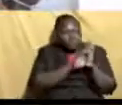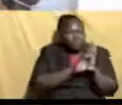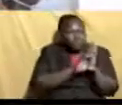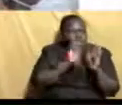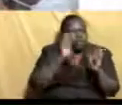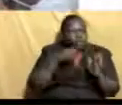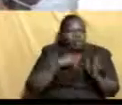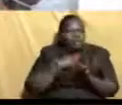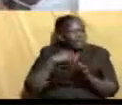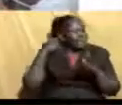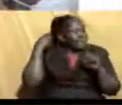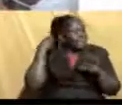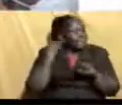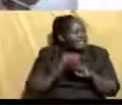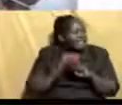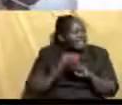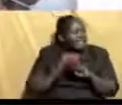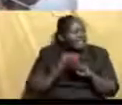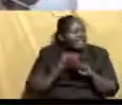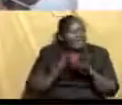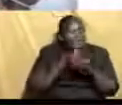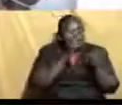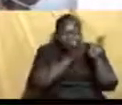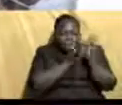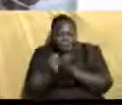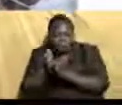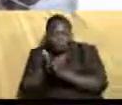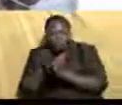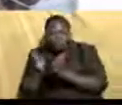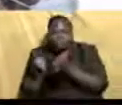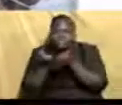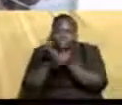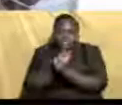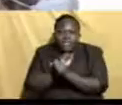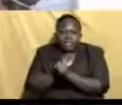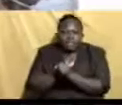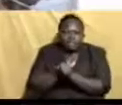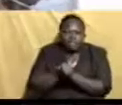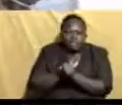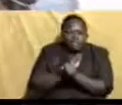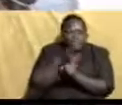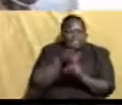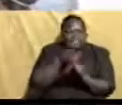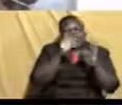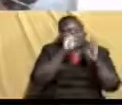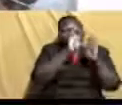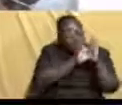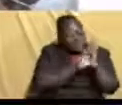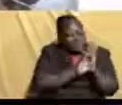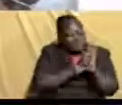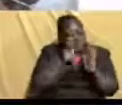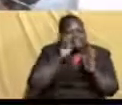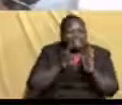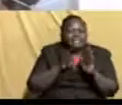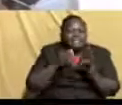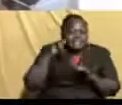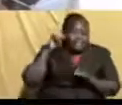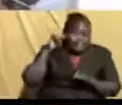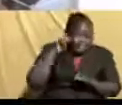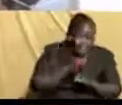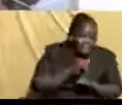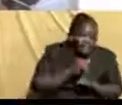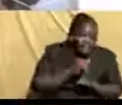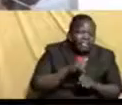there is a difficulty in the process of changing it. And that is seen in the fact that a constitution is supposed to maintain the stability of